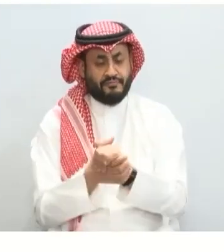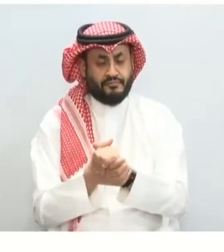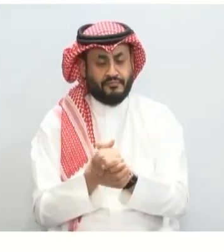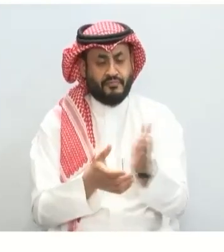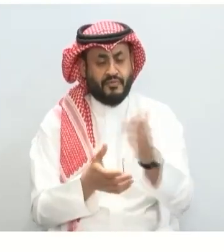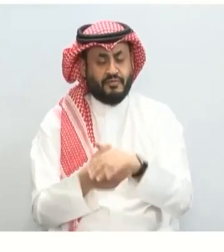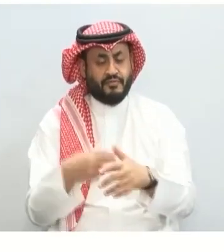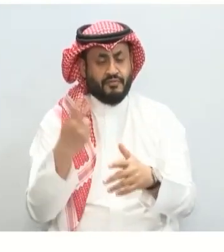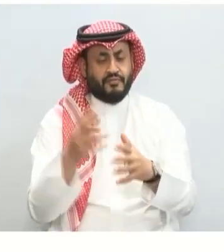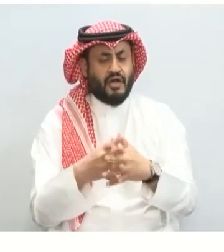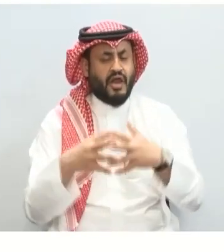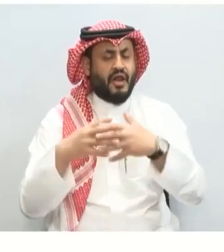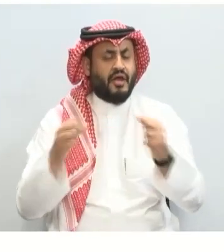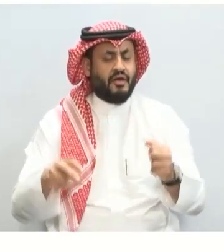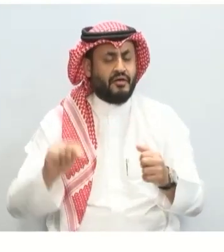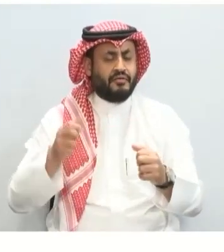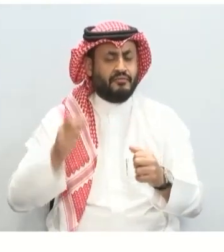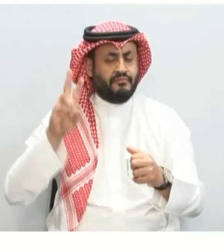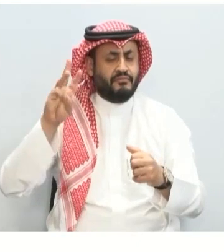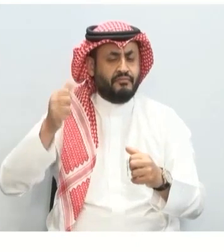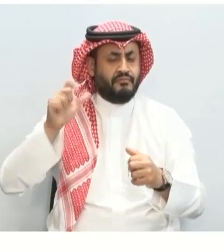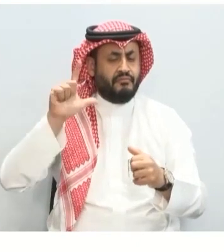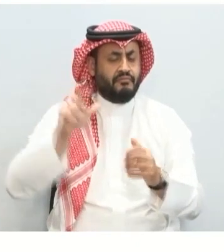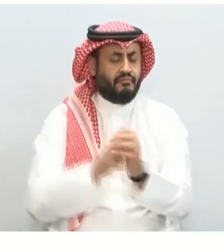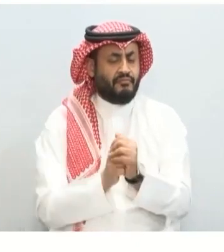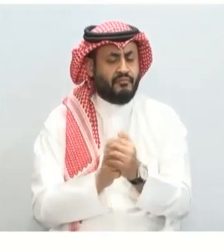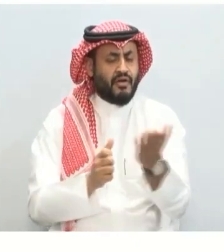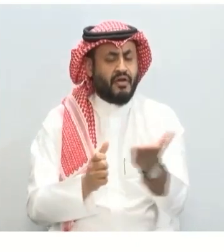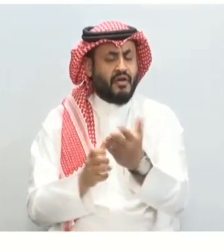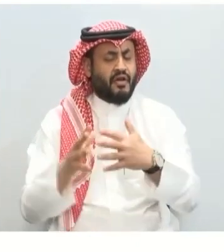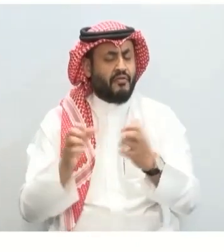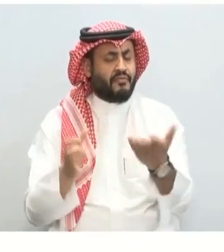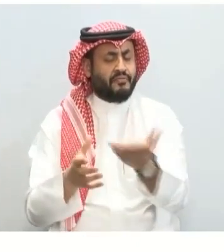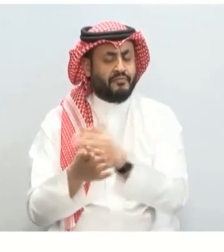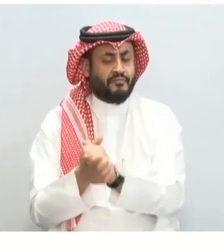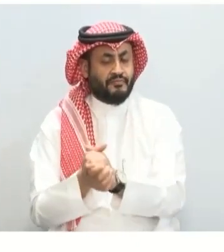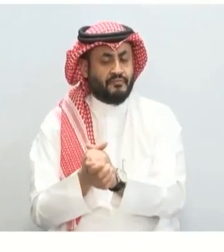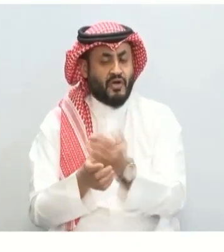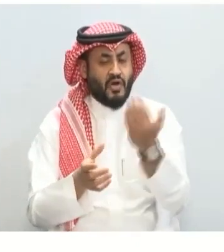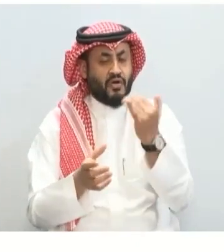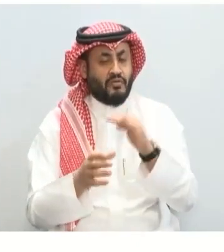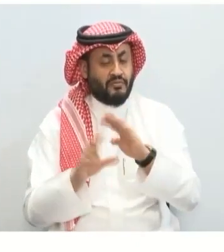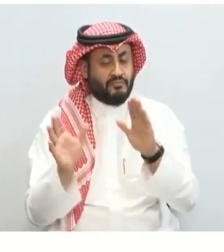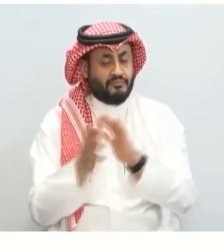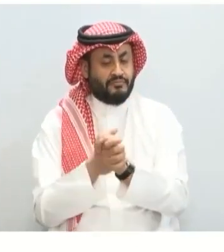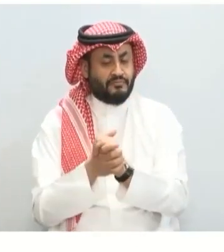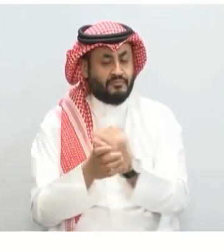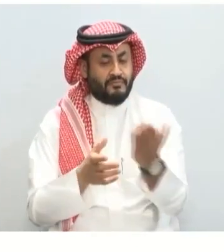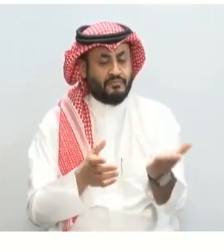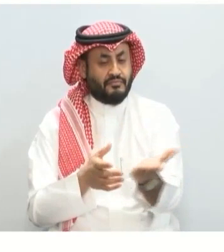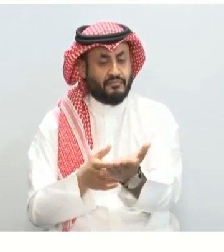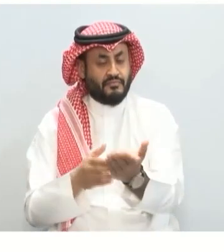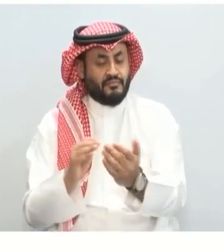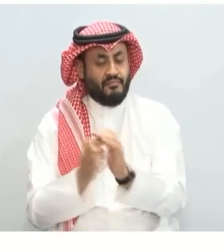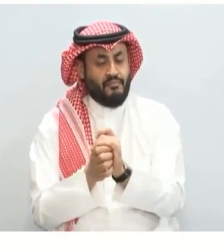Nawal mean when she says the meal is phenomenal? I think we just answered this one. So